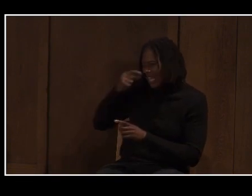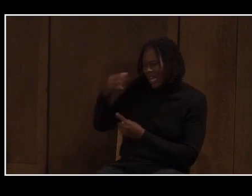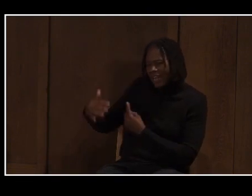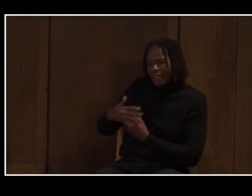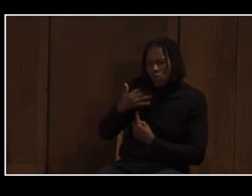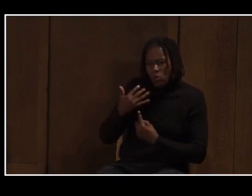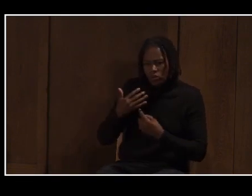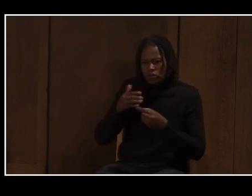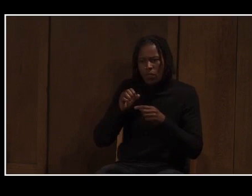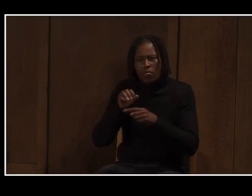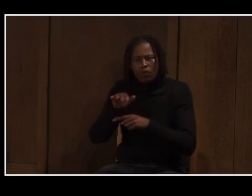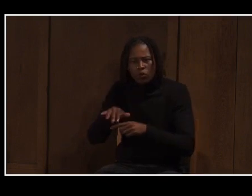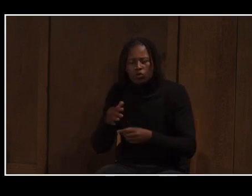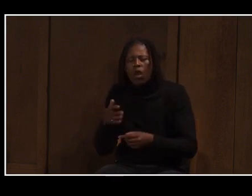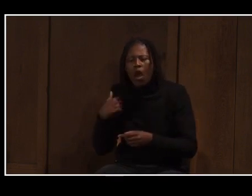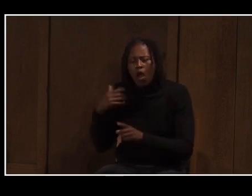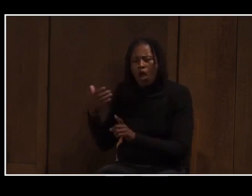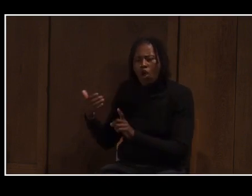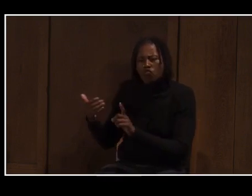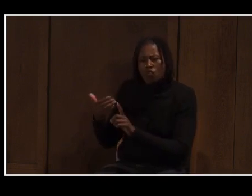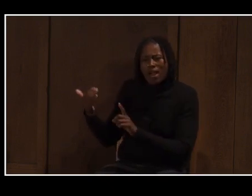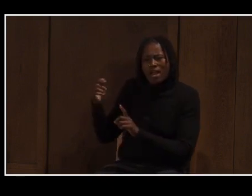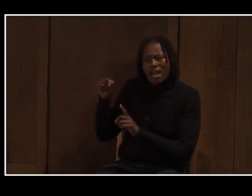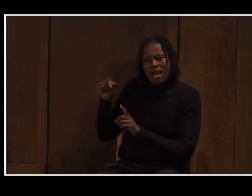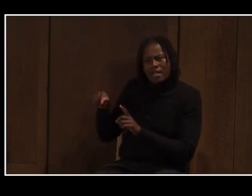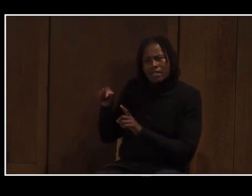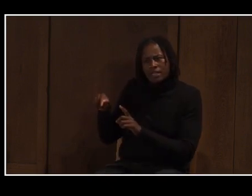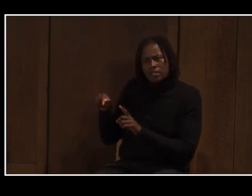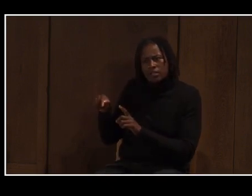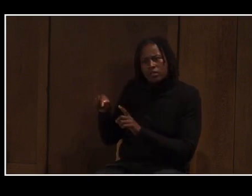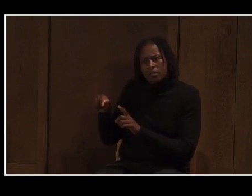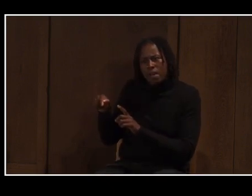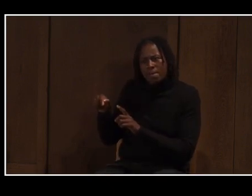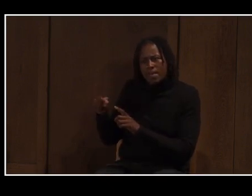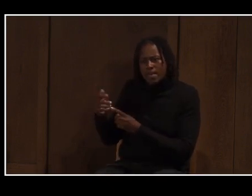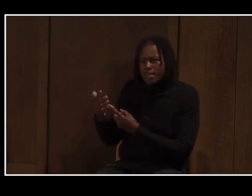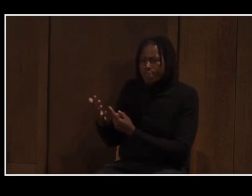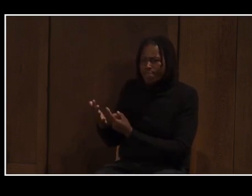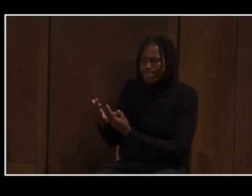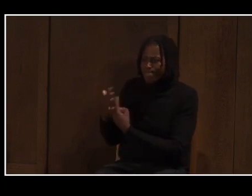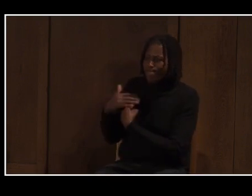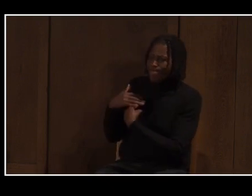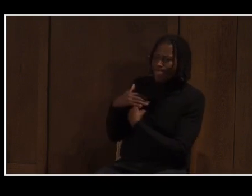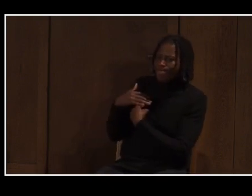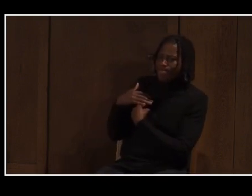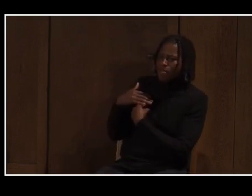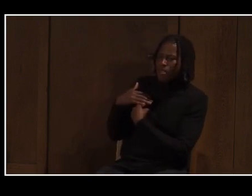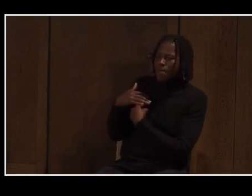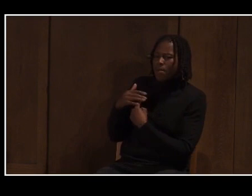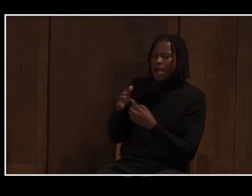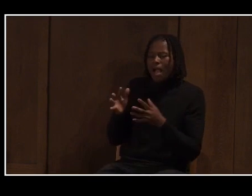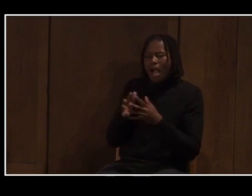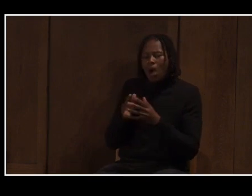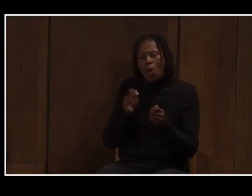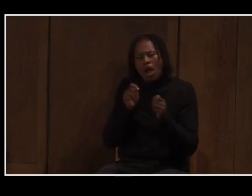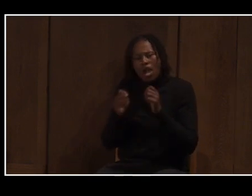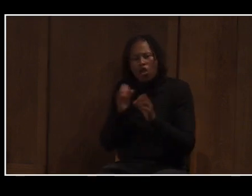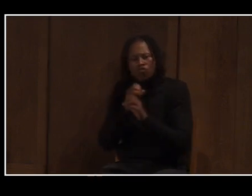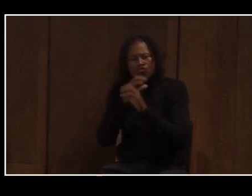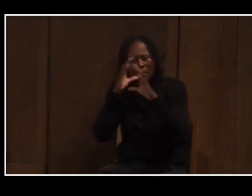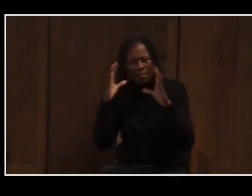recognize that that was the thing? And actually, I'm going to reimagine this. And that's the space of the